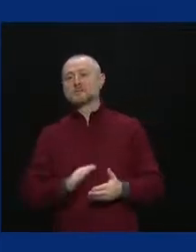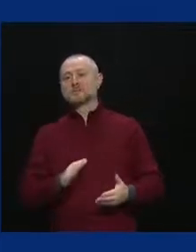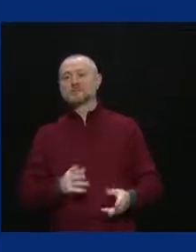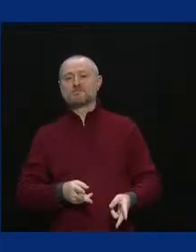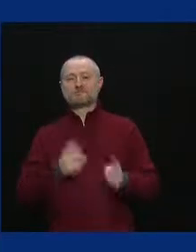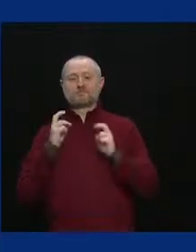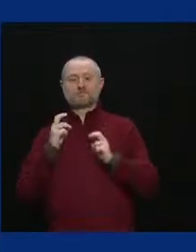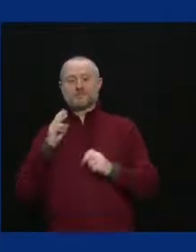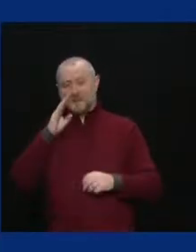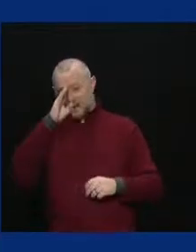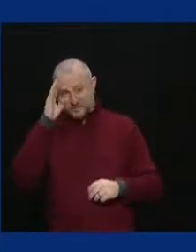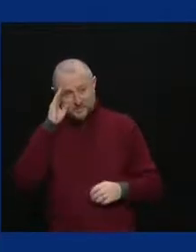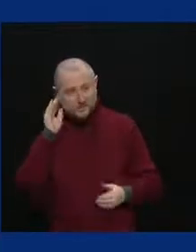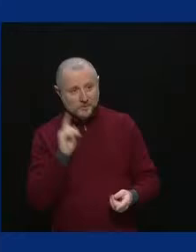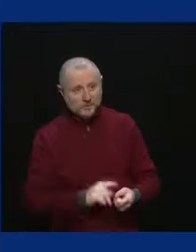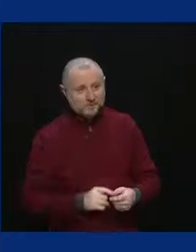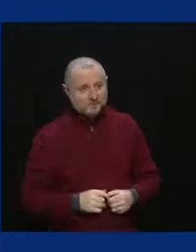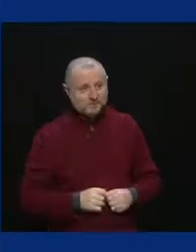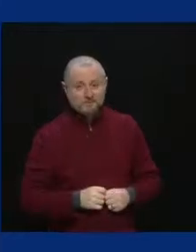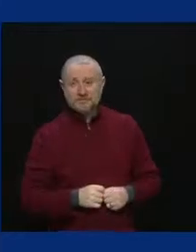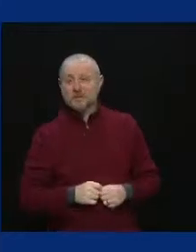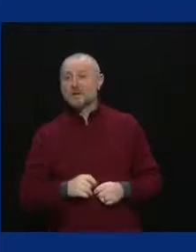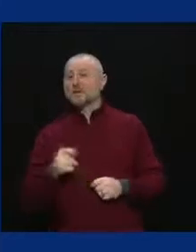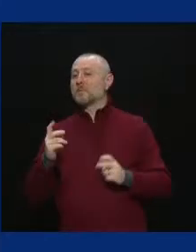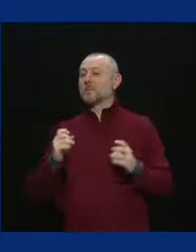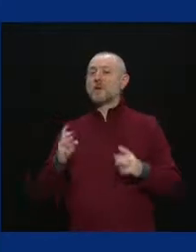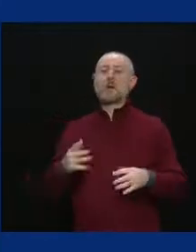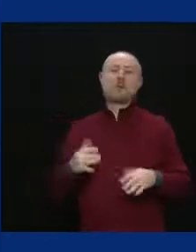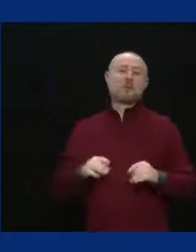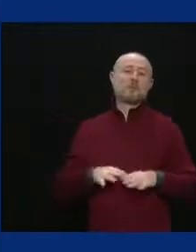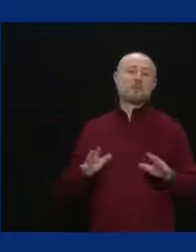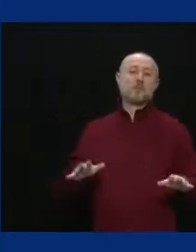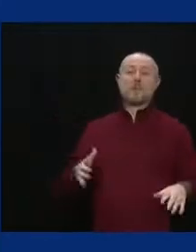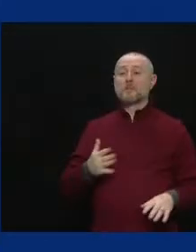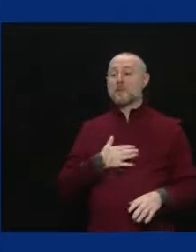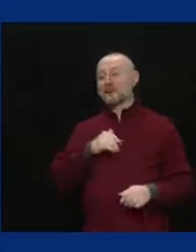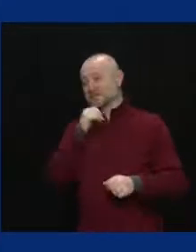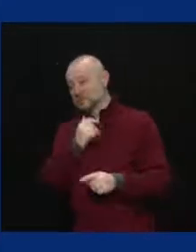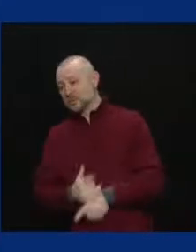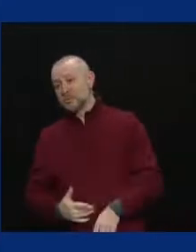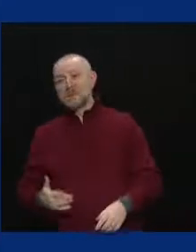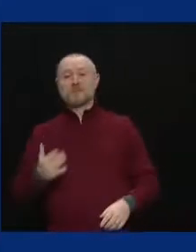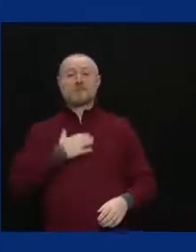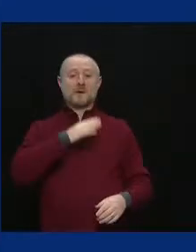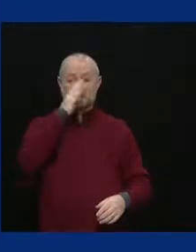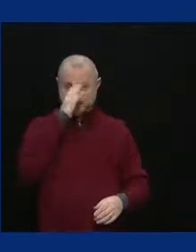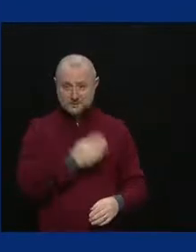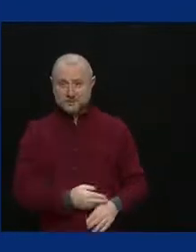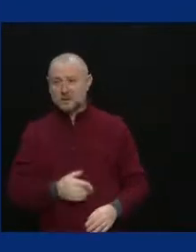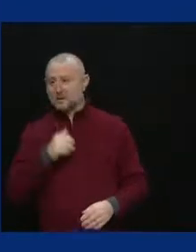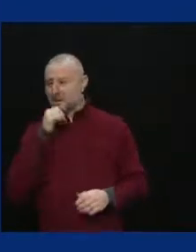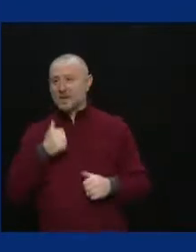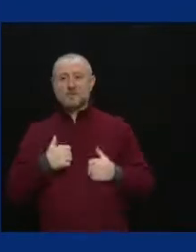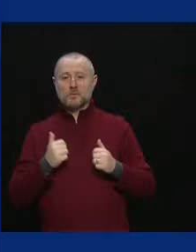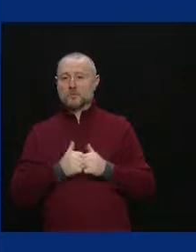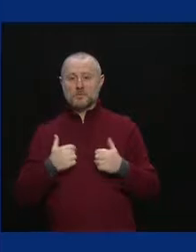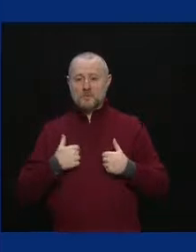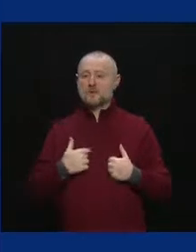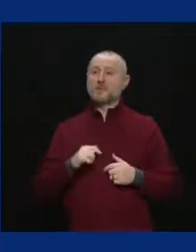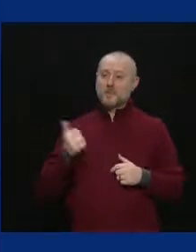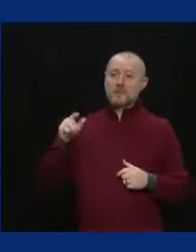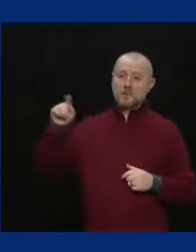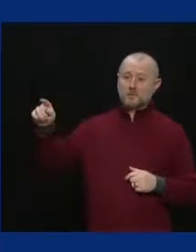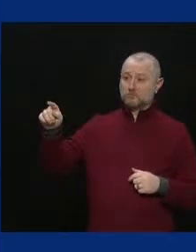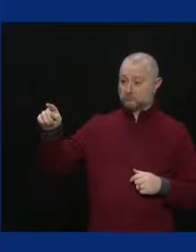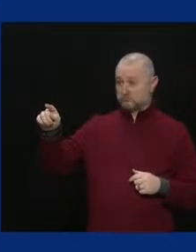hospitalized. Yes, a lot of people got it. We all know the stories. My sister, my son right now, they weren't with me. They live somewhere else. But they're not